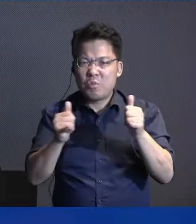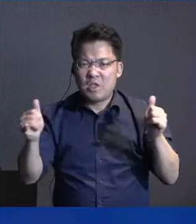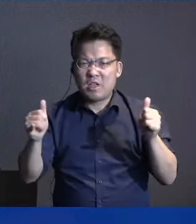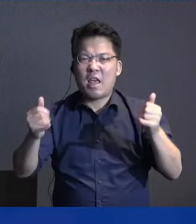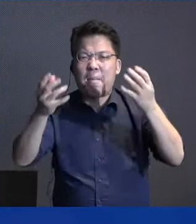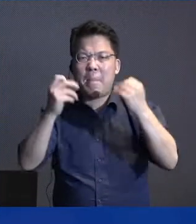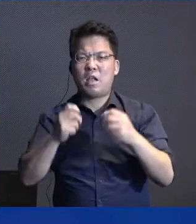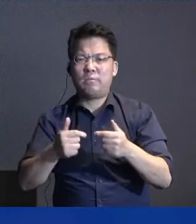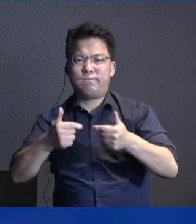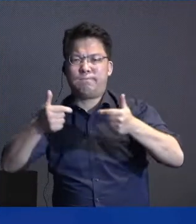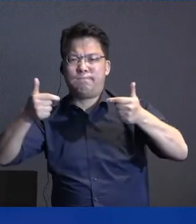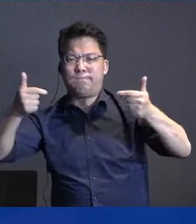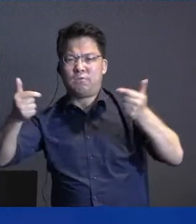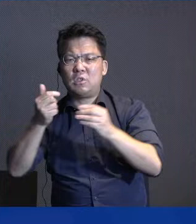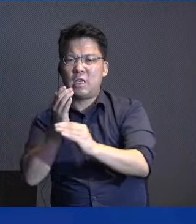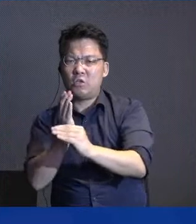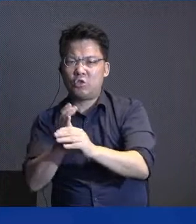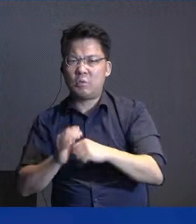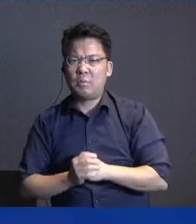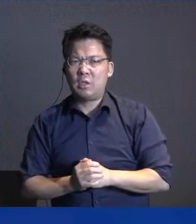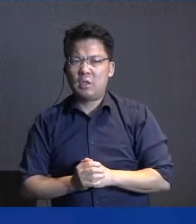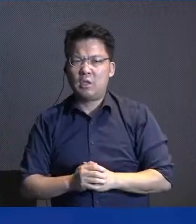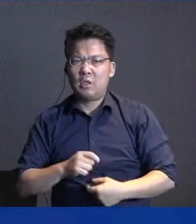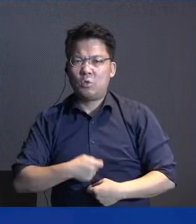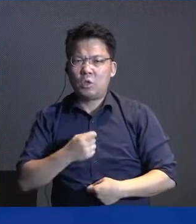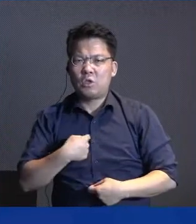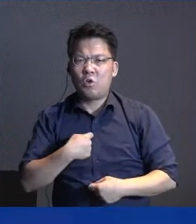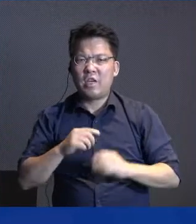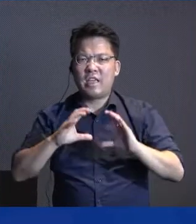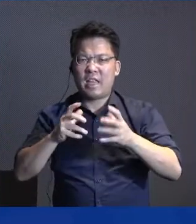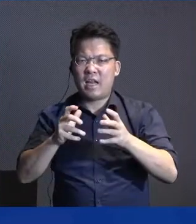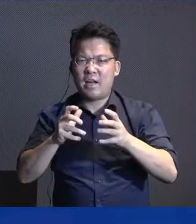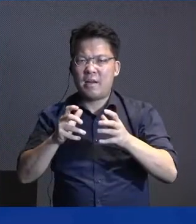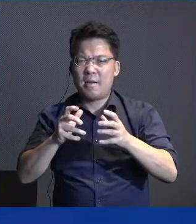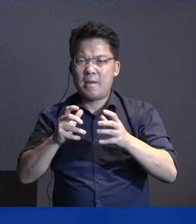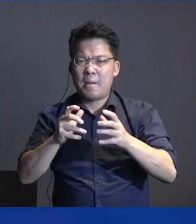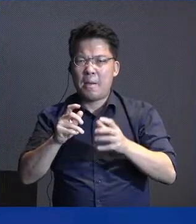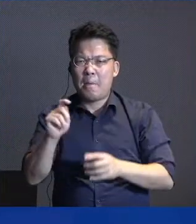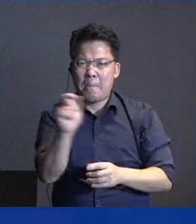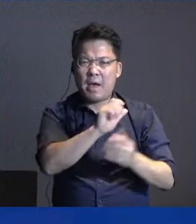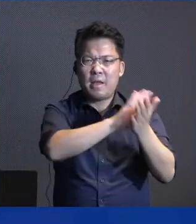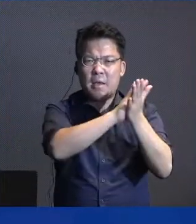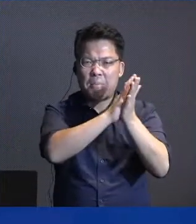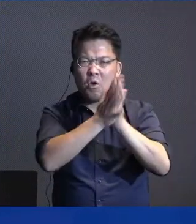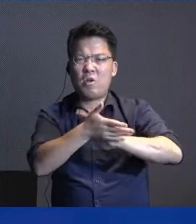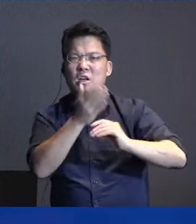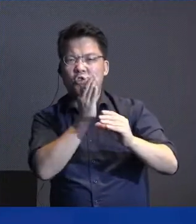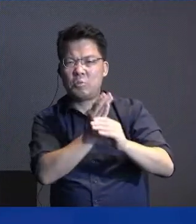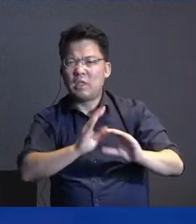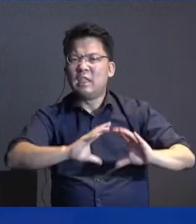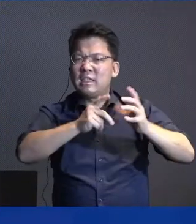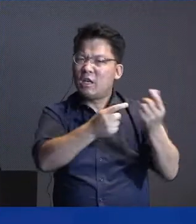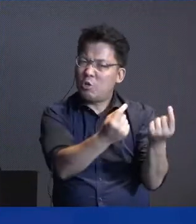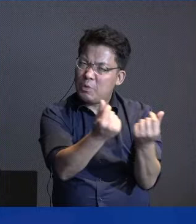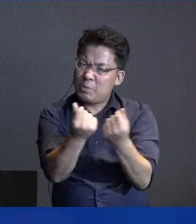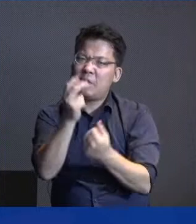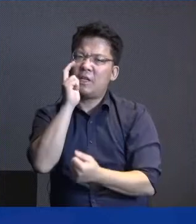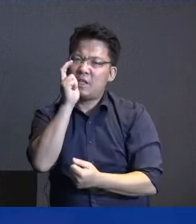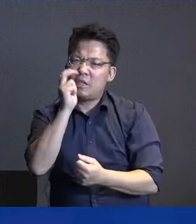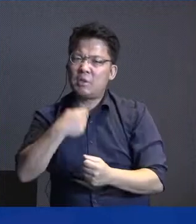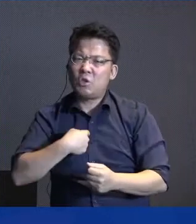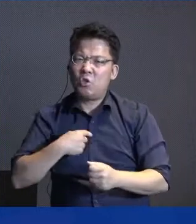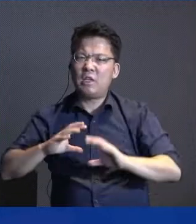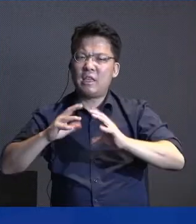demographic transition, and so is for the entire world. So as we really go to a very, very high projected score